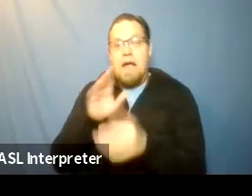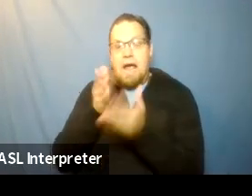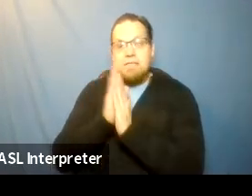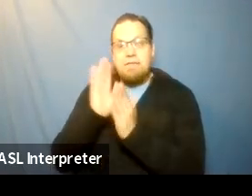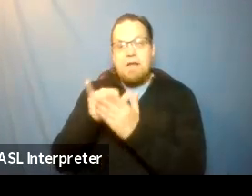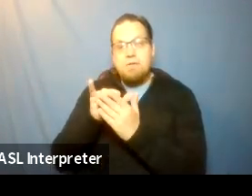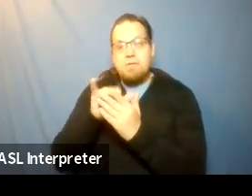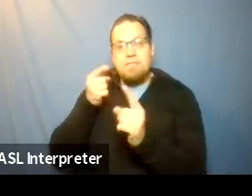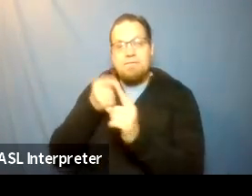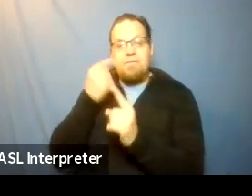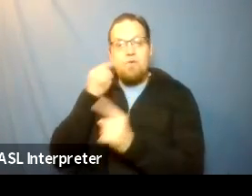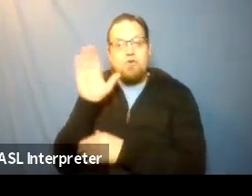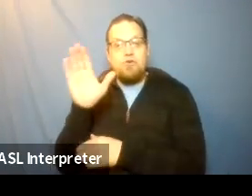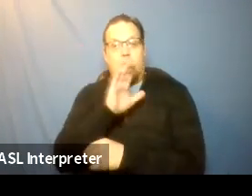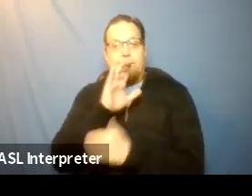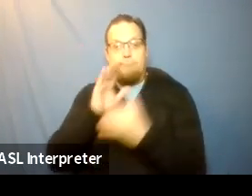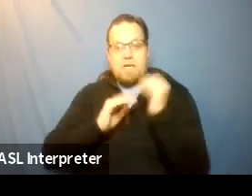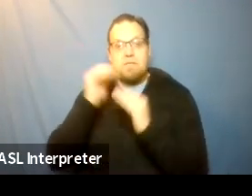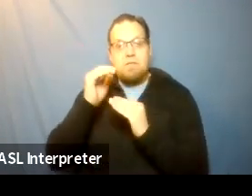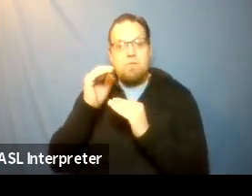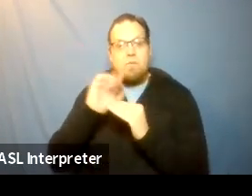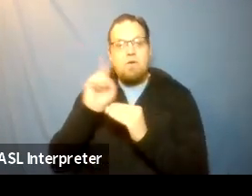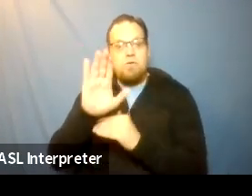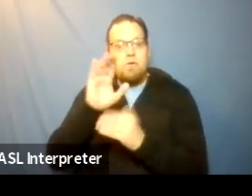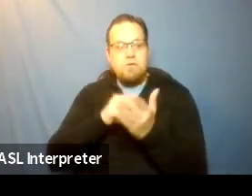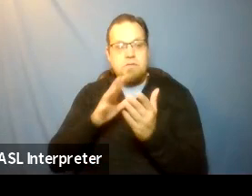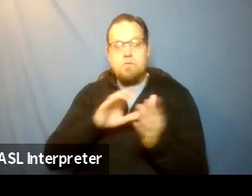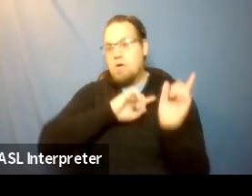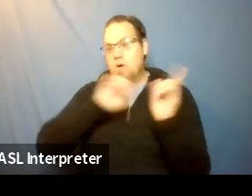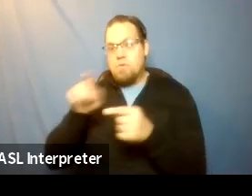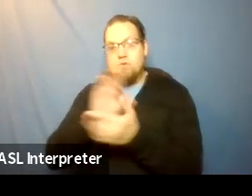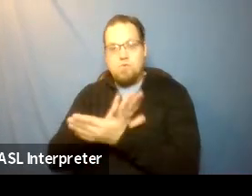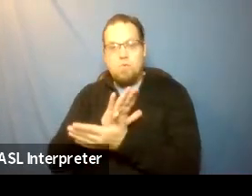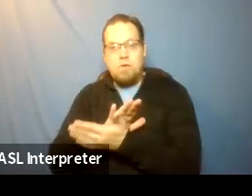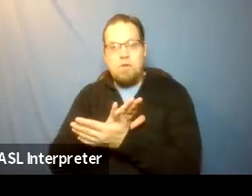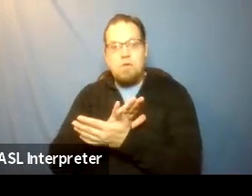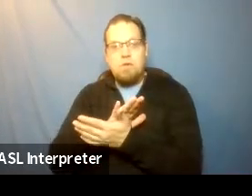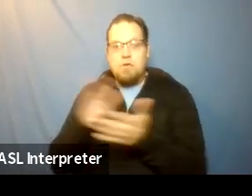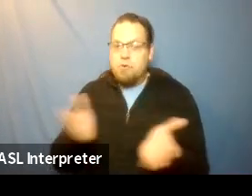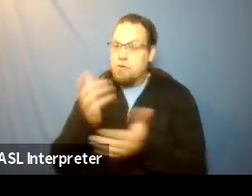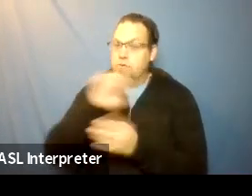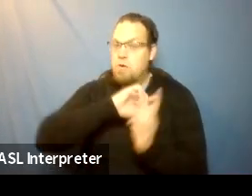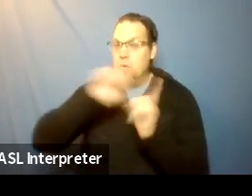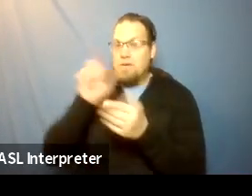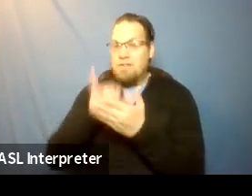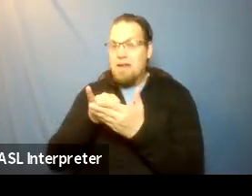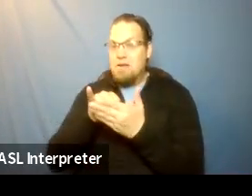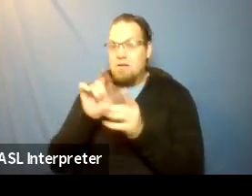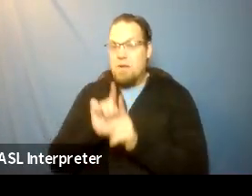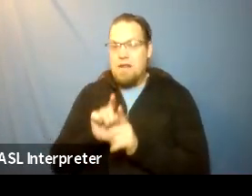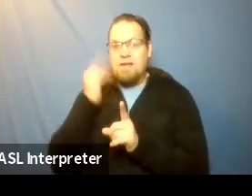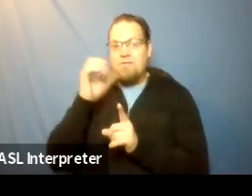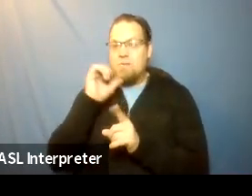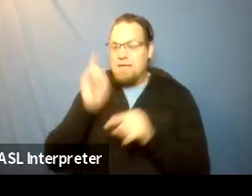to the building that your child attends. So we really encourage you to attend those sessions as well, if you can't get answers to those questions